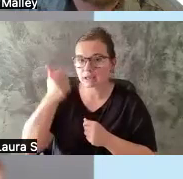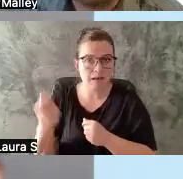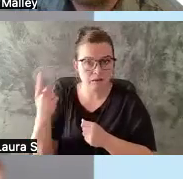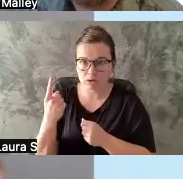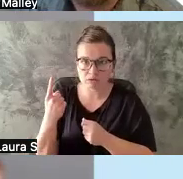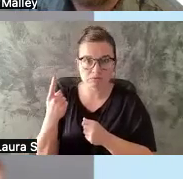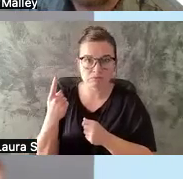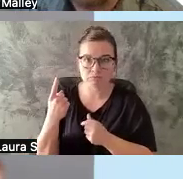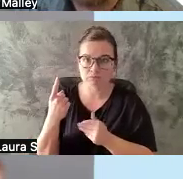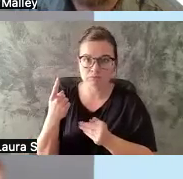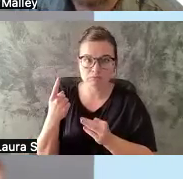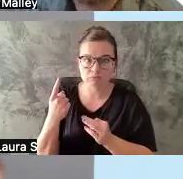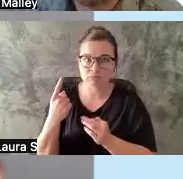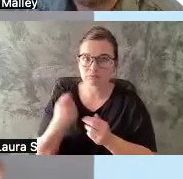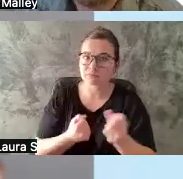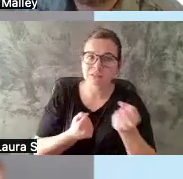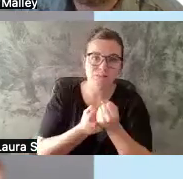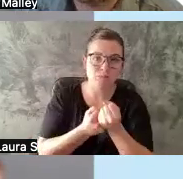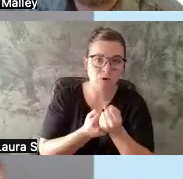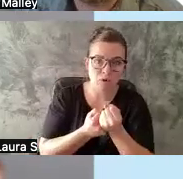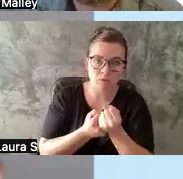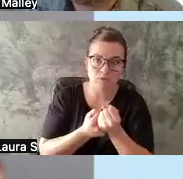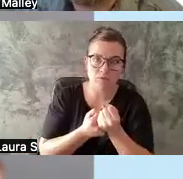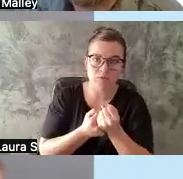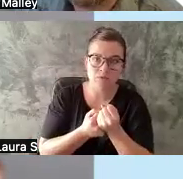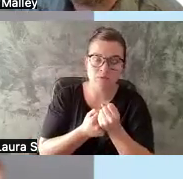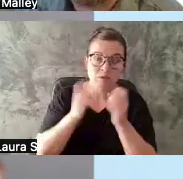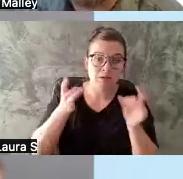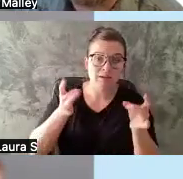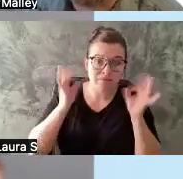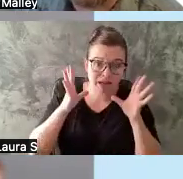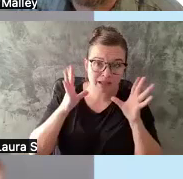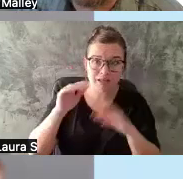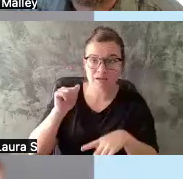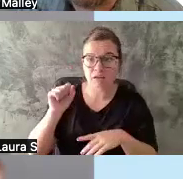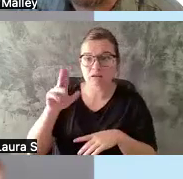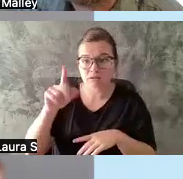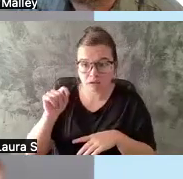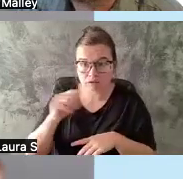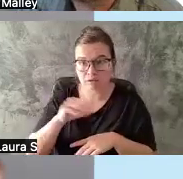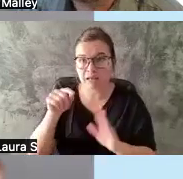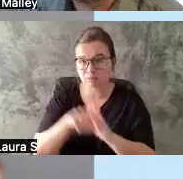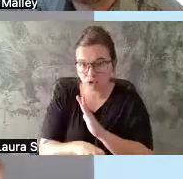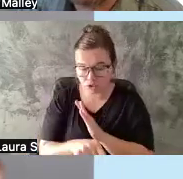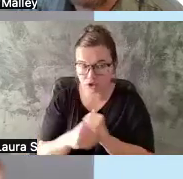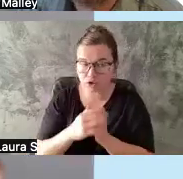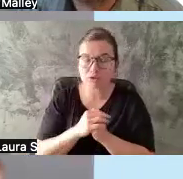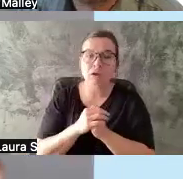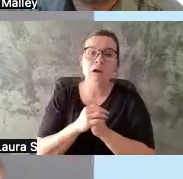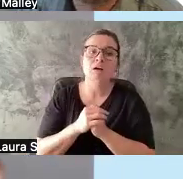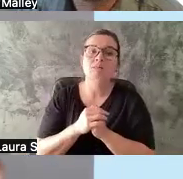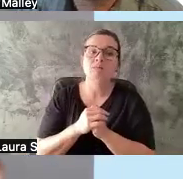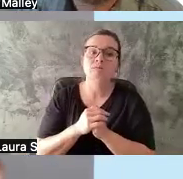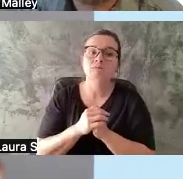is, pro pro violent assault and murder, right? And